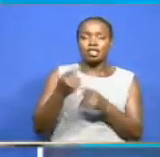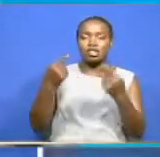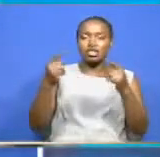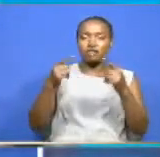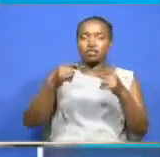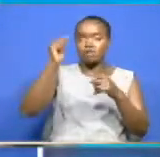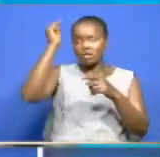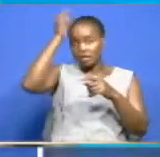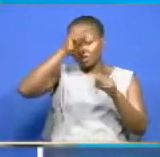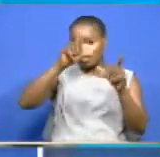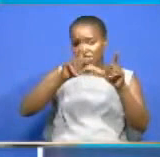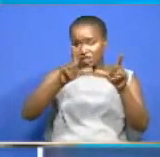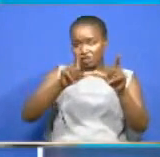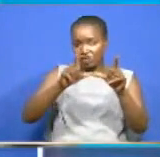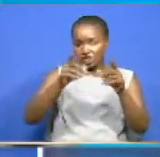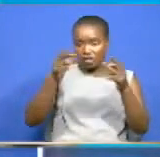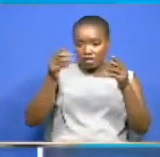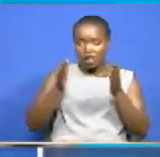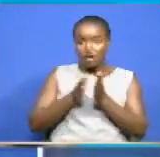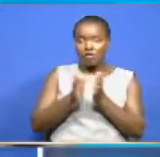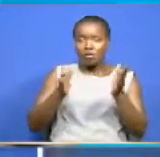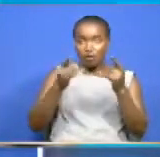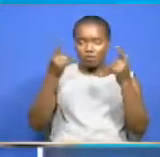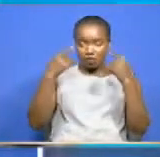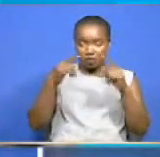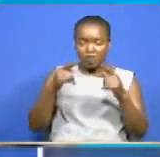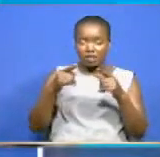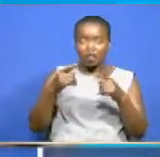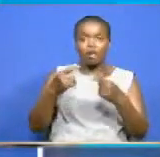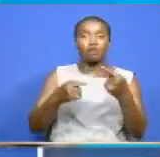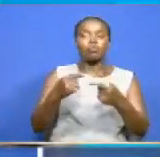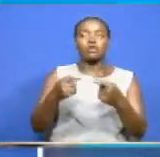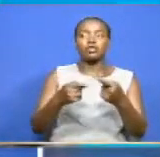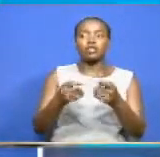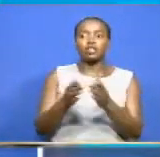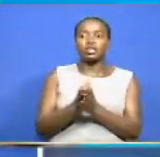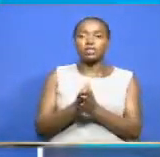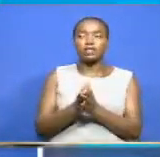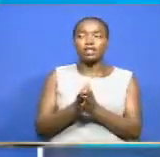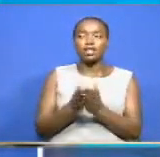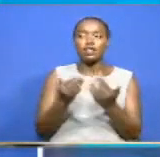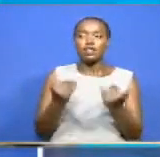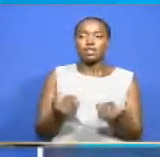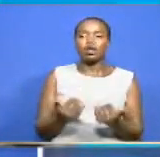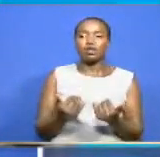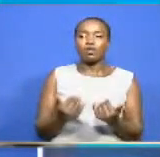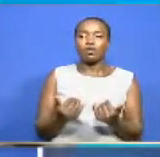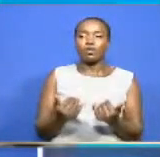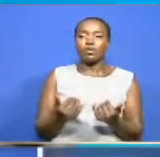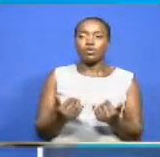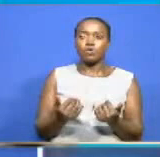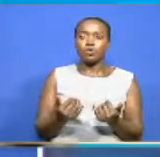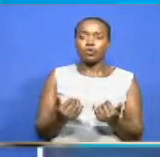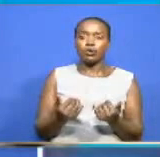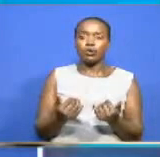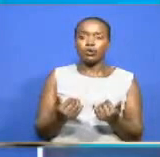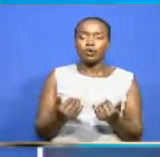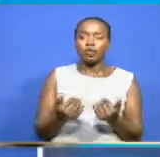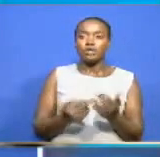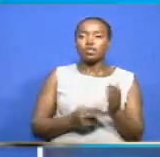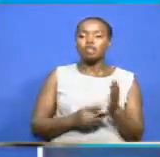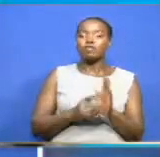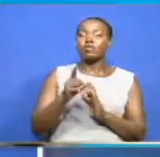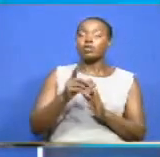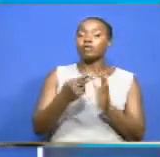with a certificate in public policy making processes. And this now brings me now to development partners